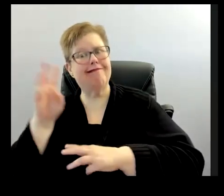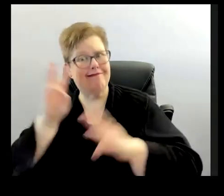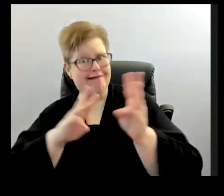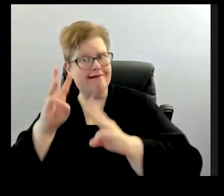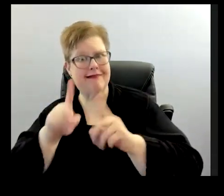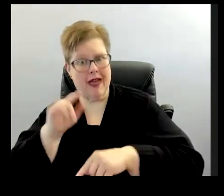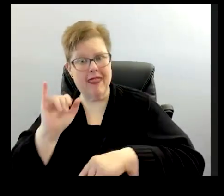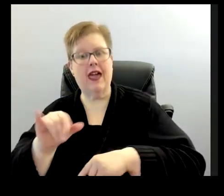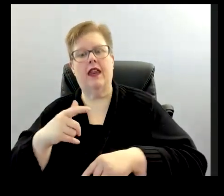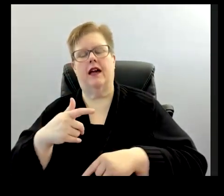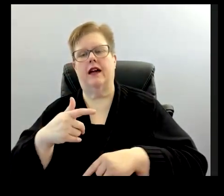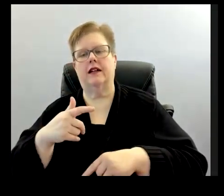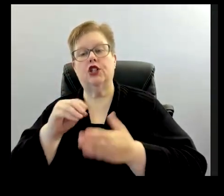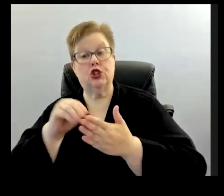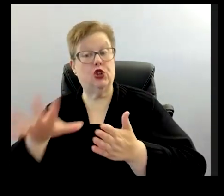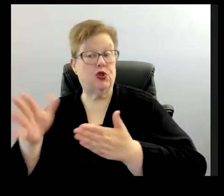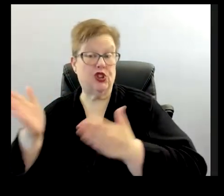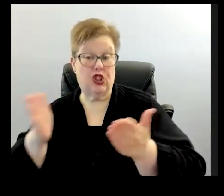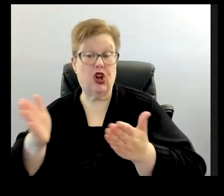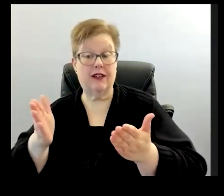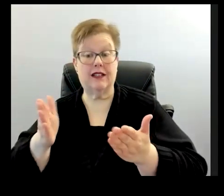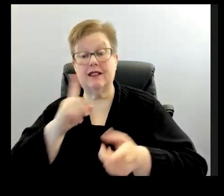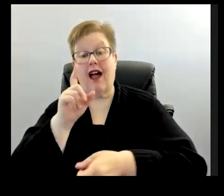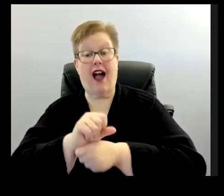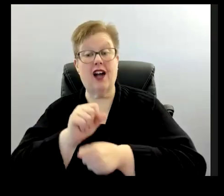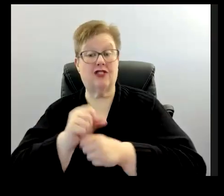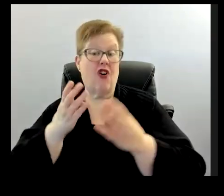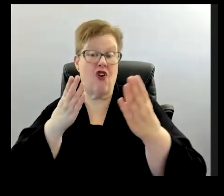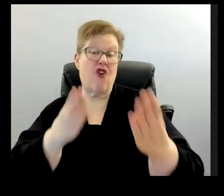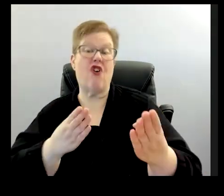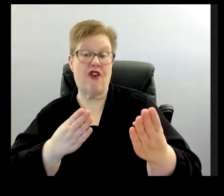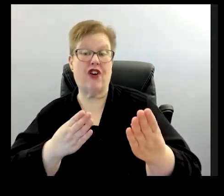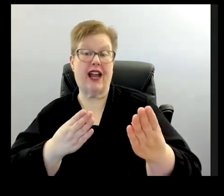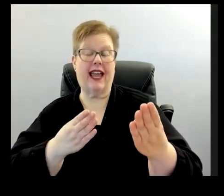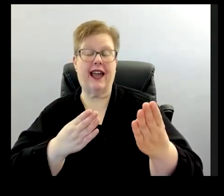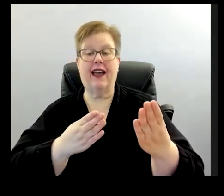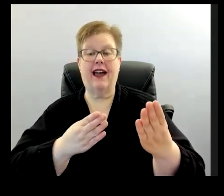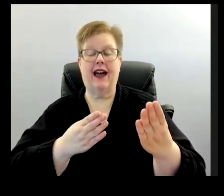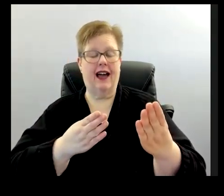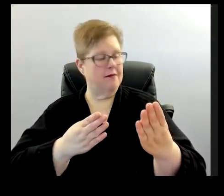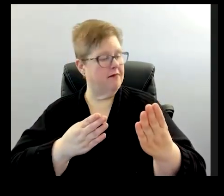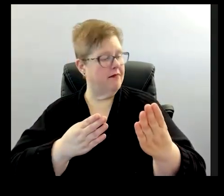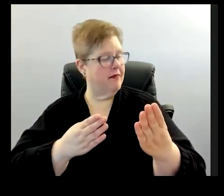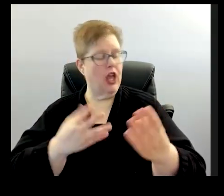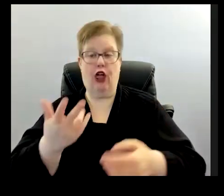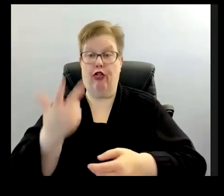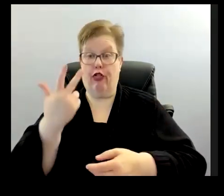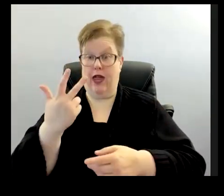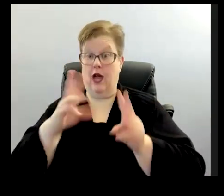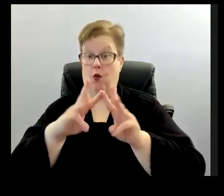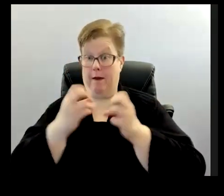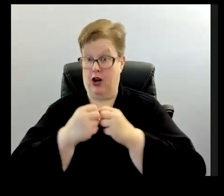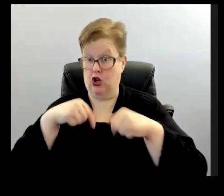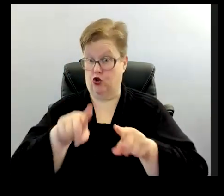about, Student Services is actually offering a series of 3 webinars during the